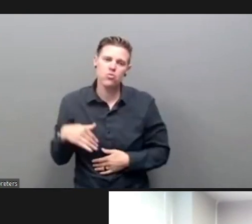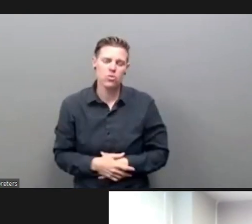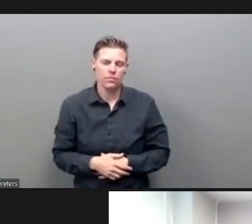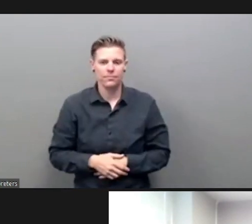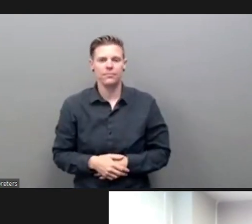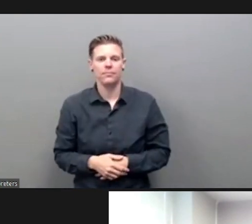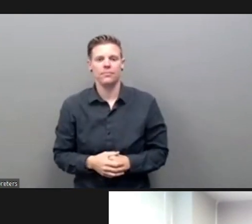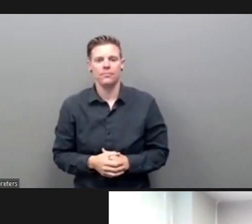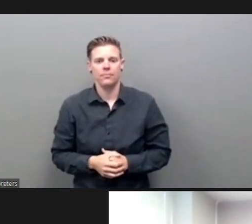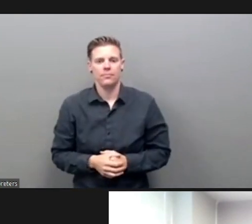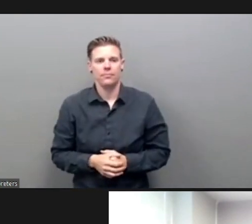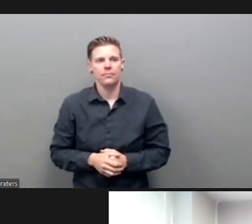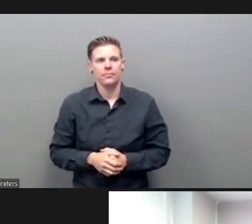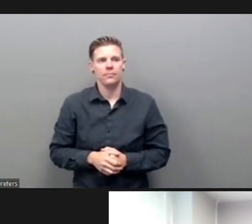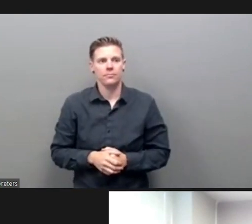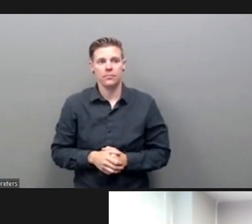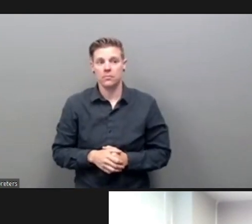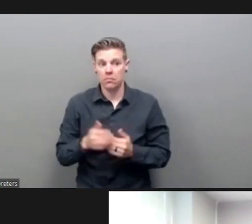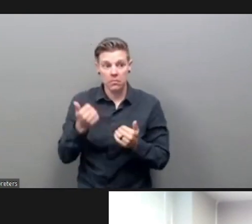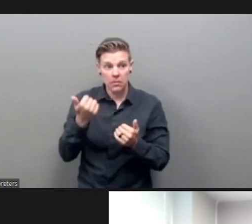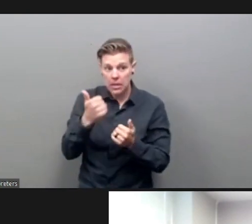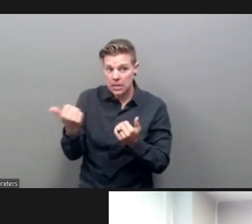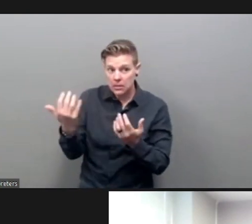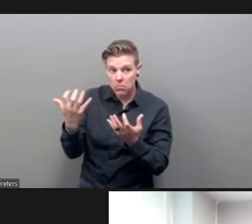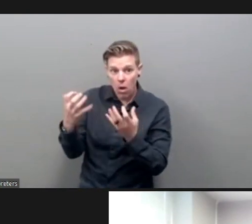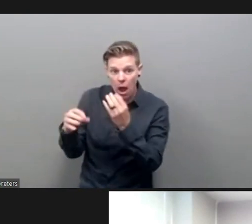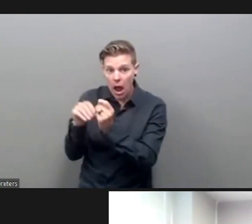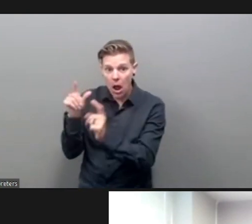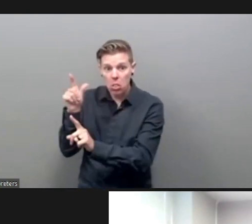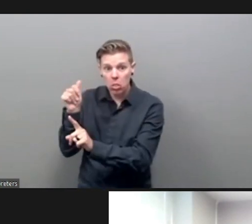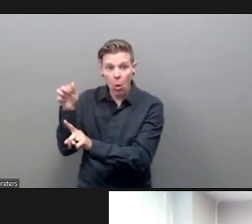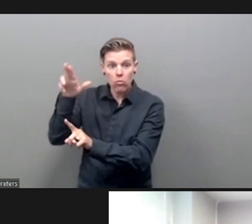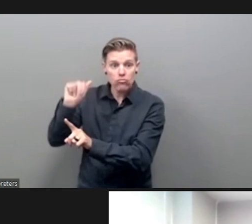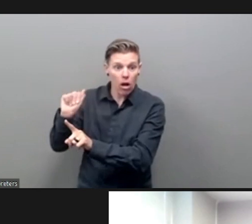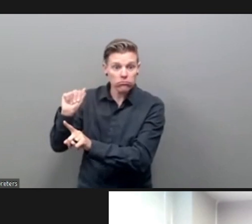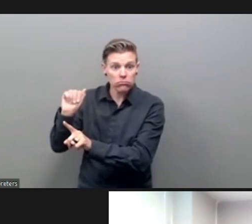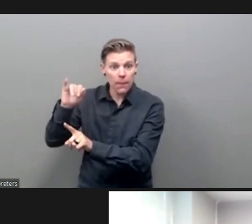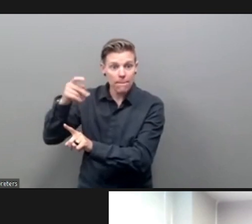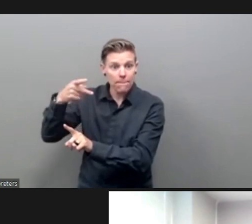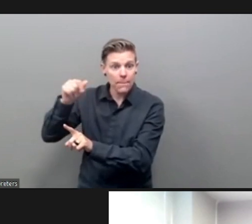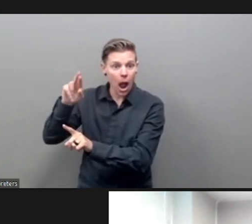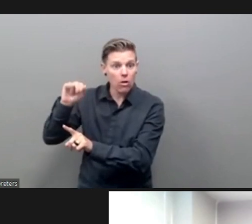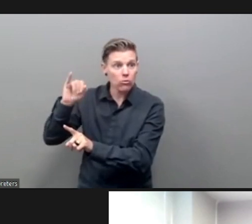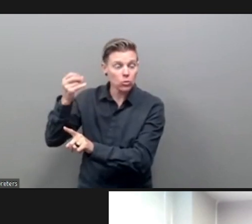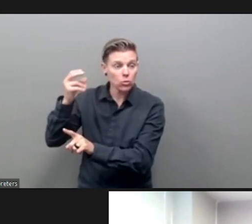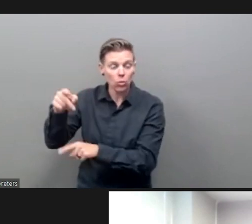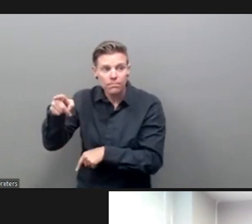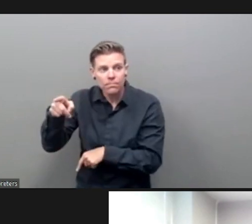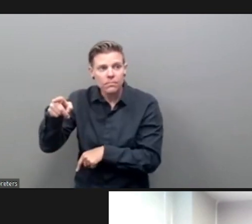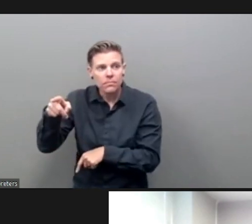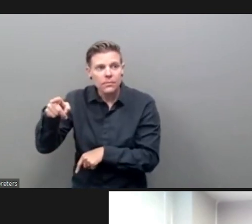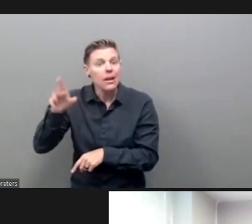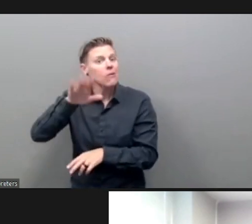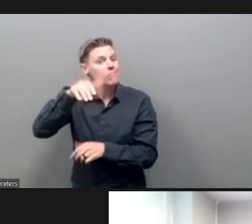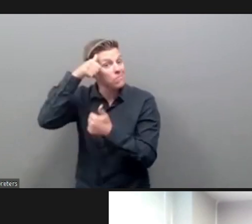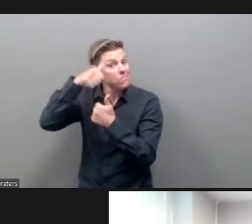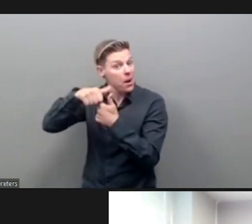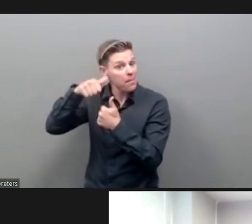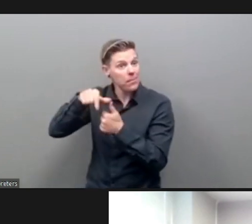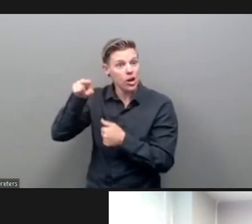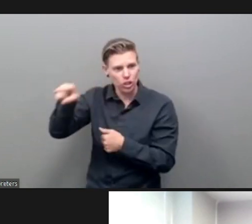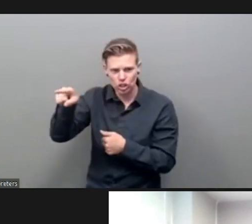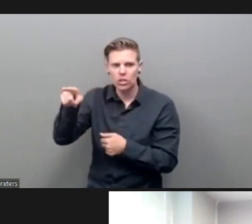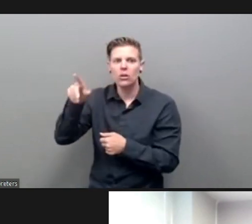Anything you'd want to add, Laura, from your perspective? Laura has been our ambassador to all the other states who are in